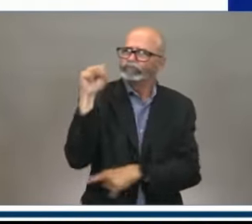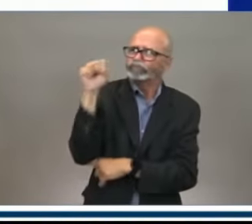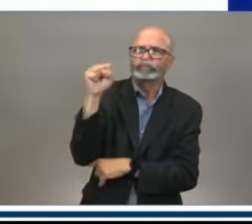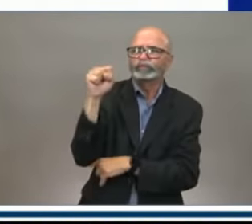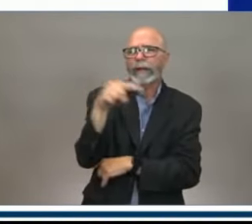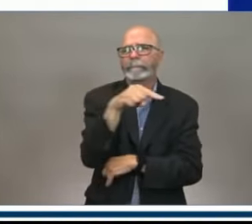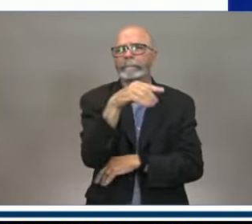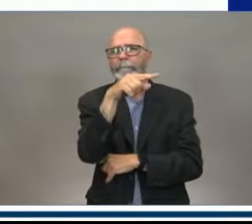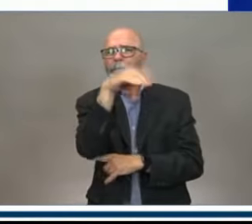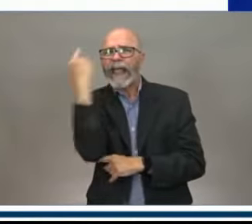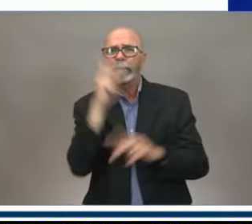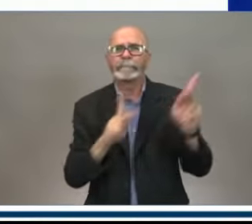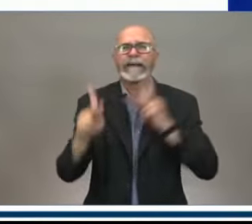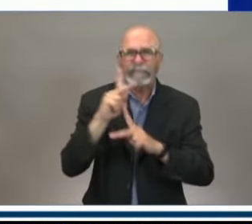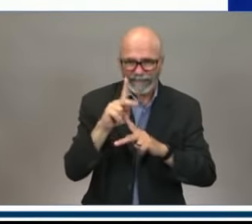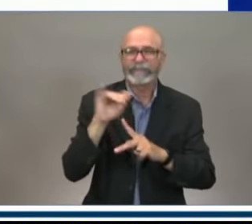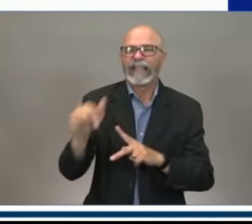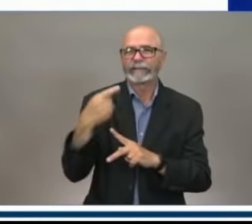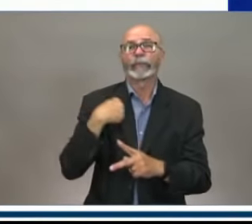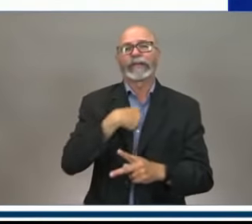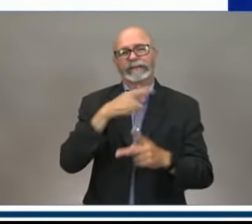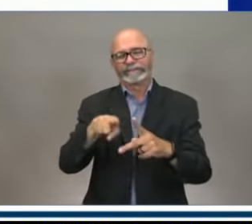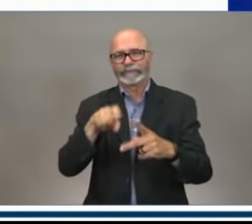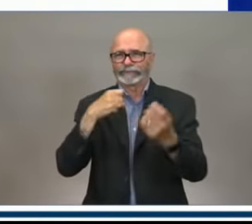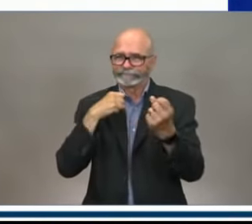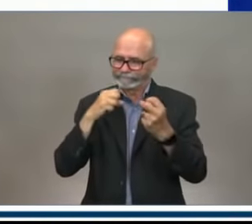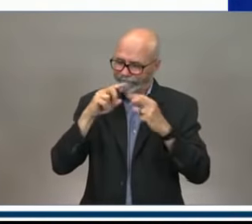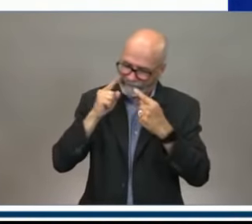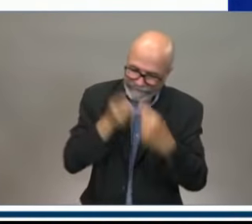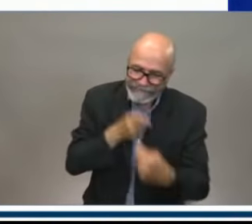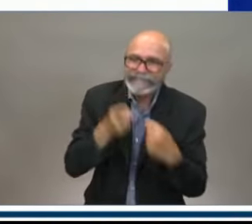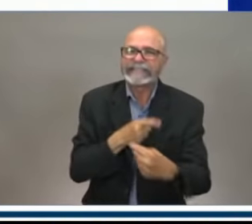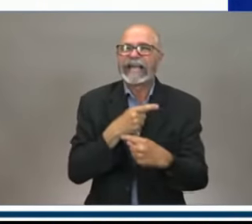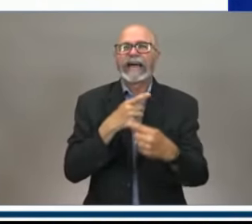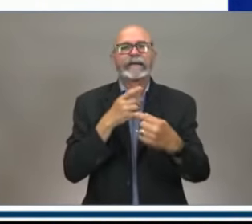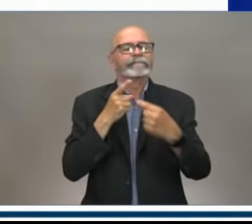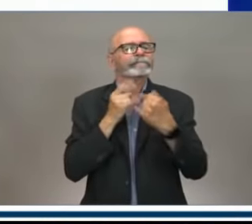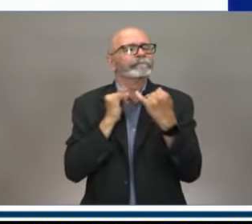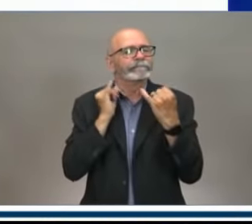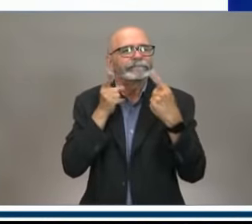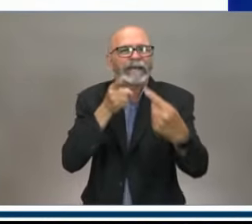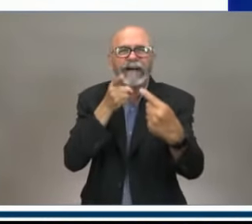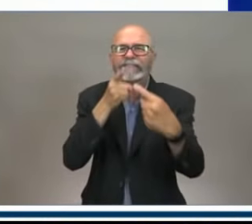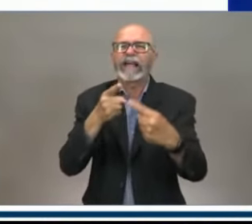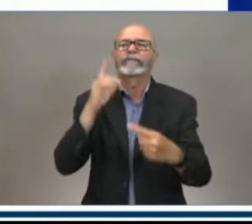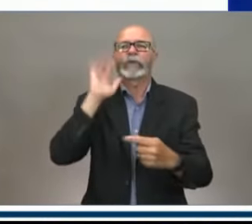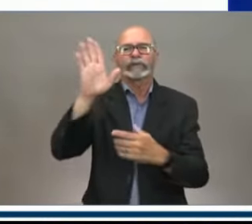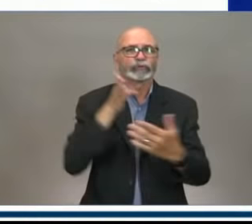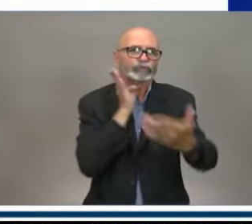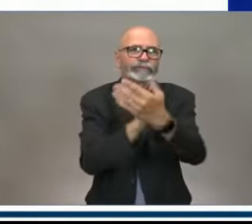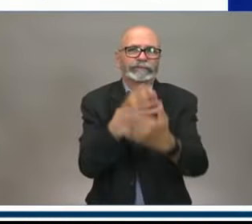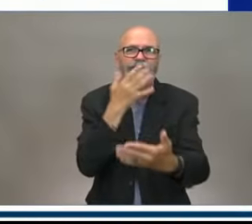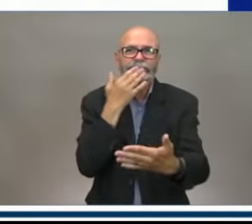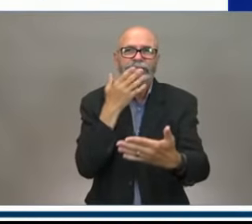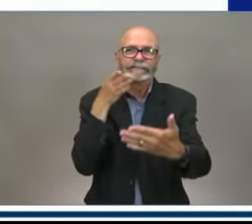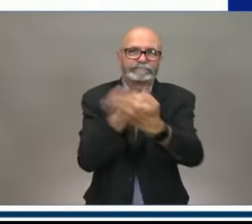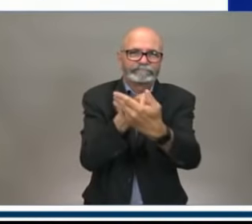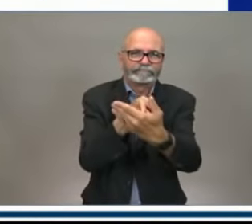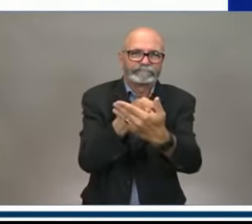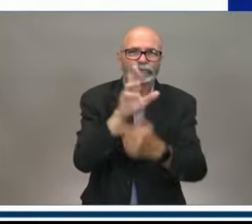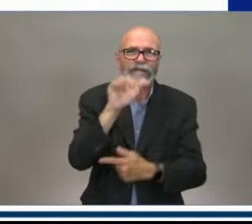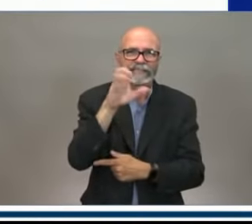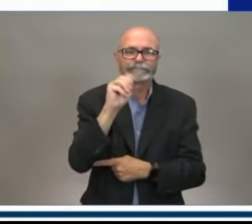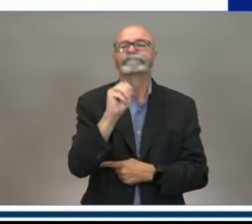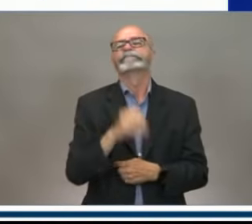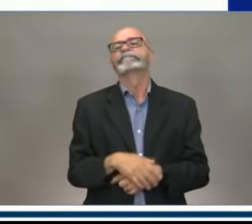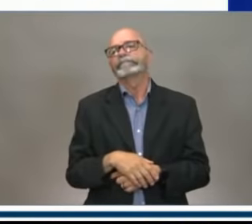fight against racism today and every day in our province. Now back to COVID-19. COVID-19